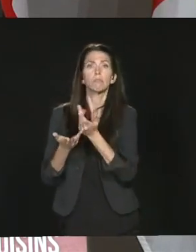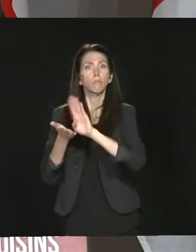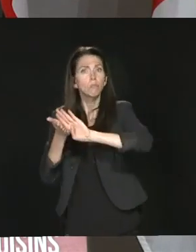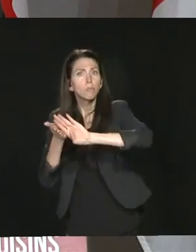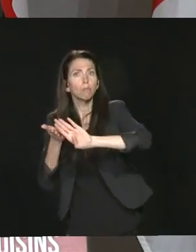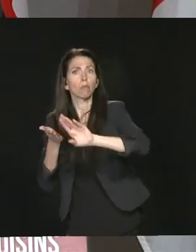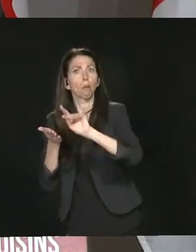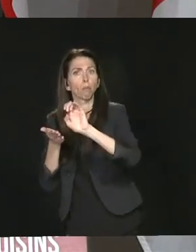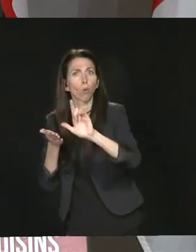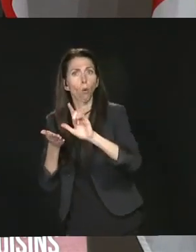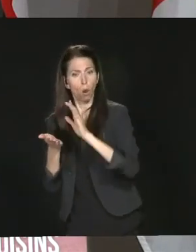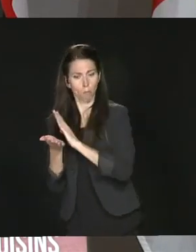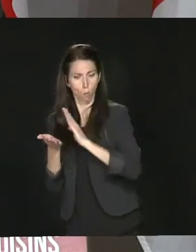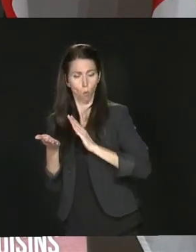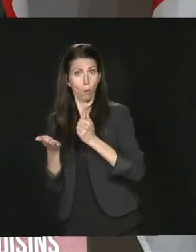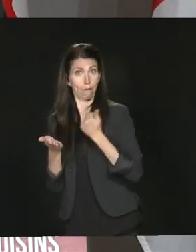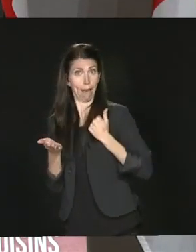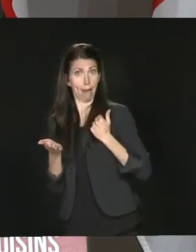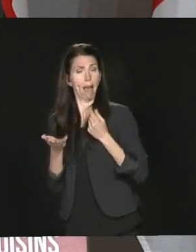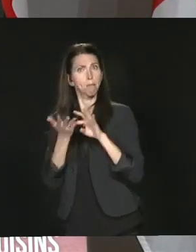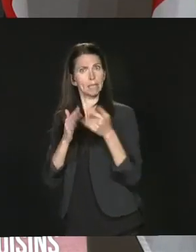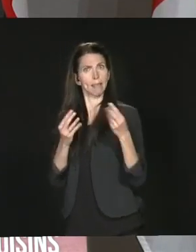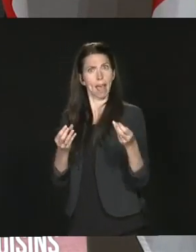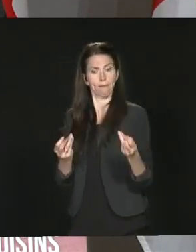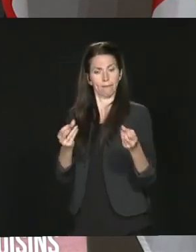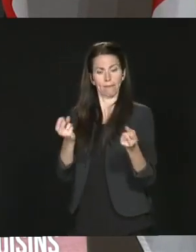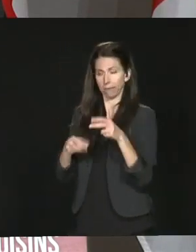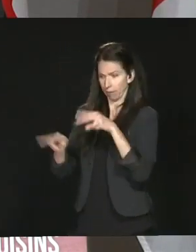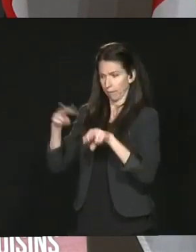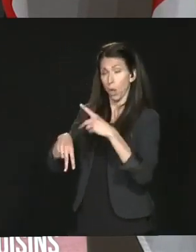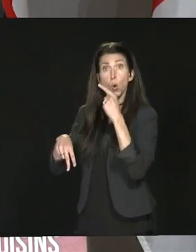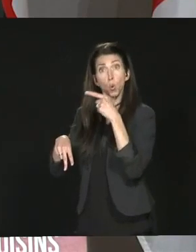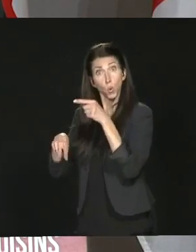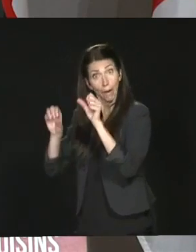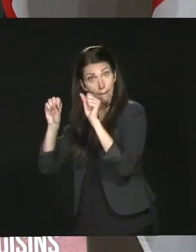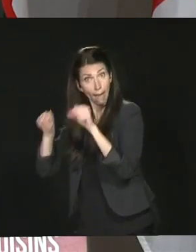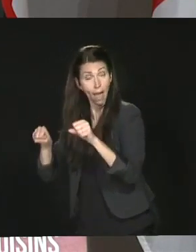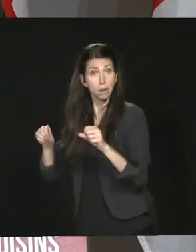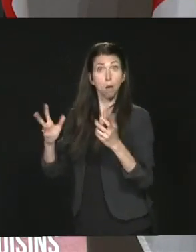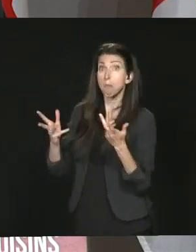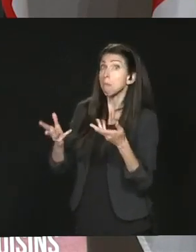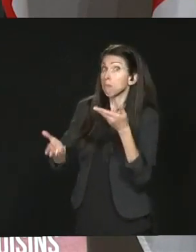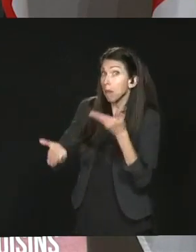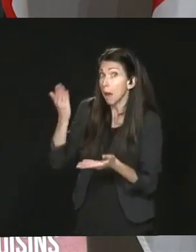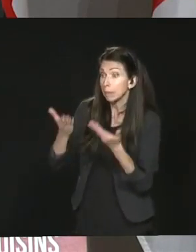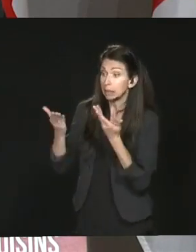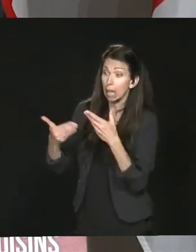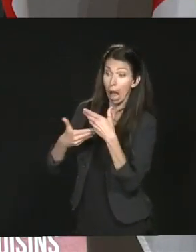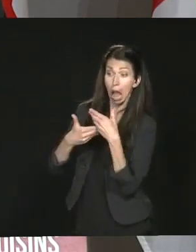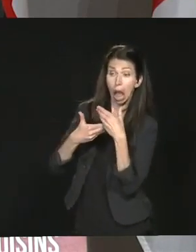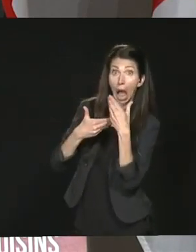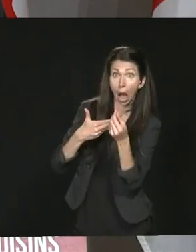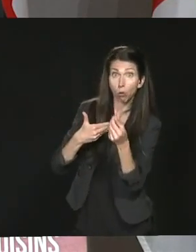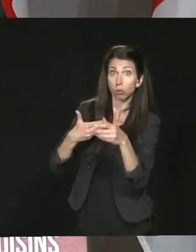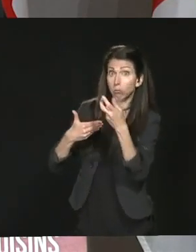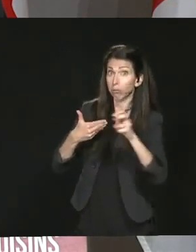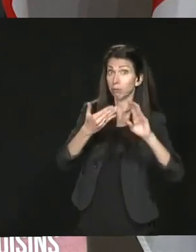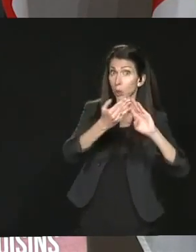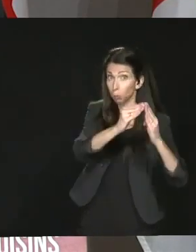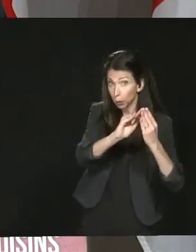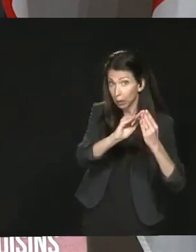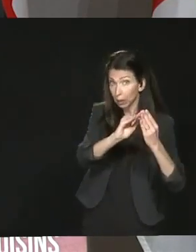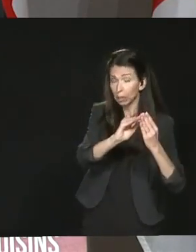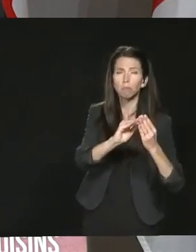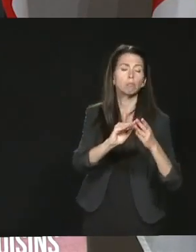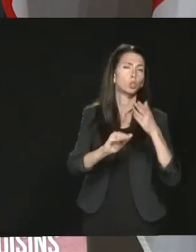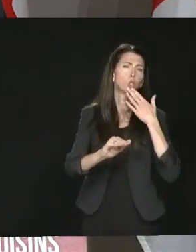who were eligible for release so that they could be safely reintegrated back into the community. And it's also important to acknowledge that as a